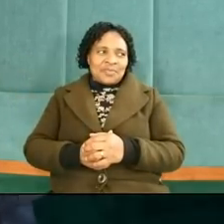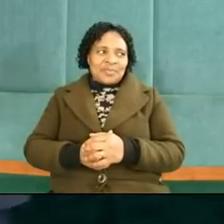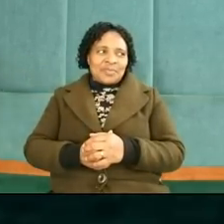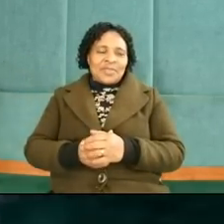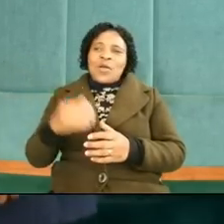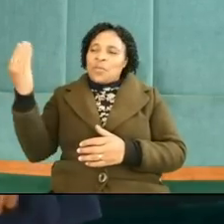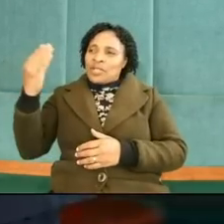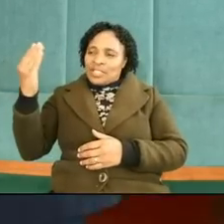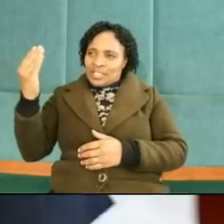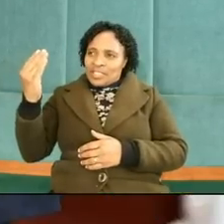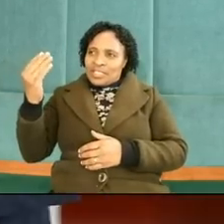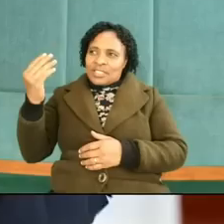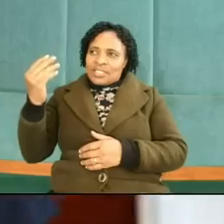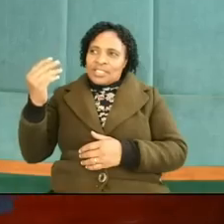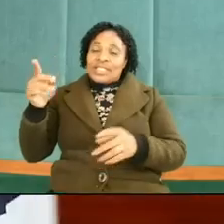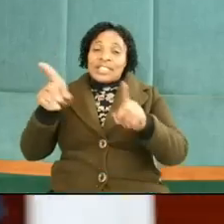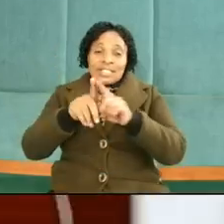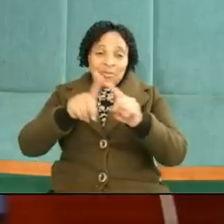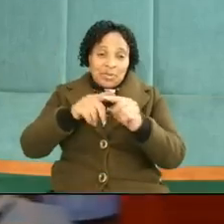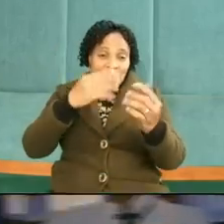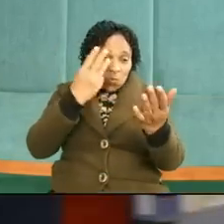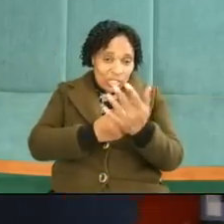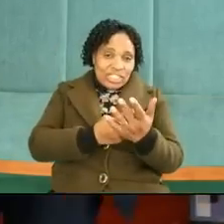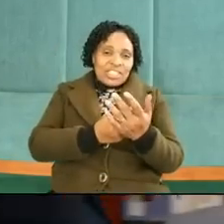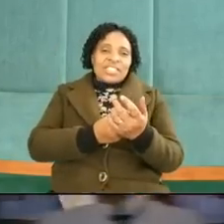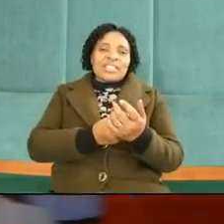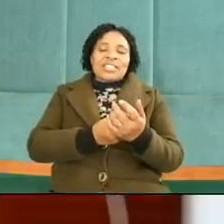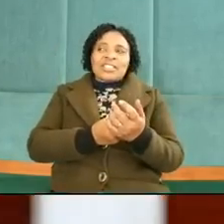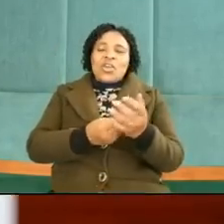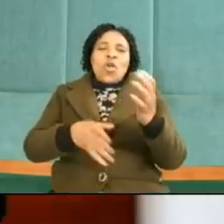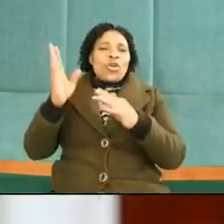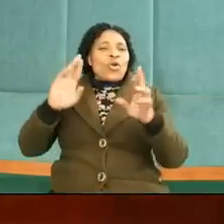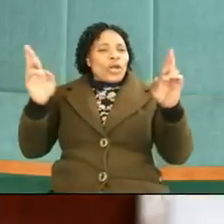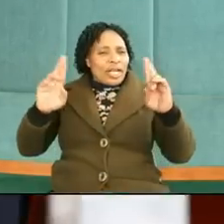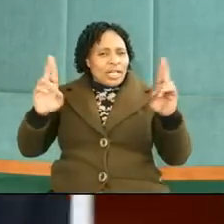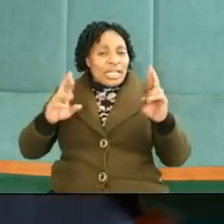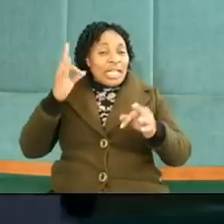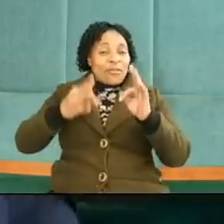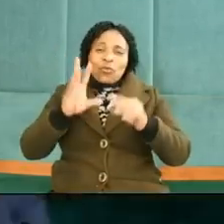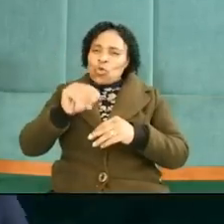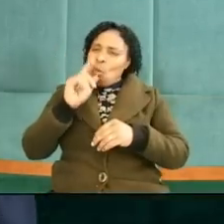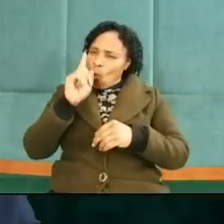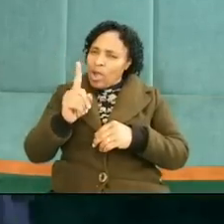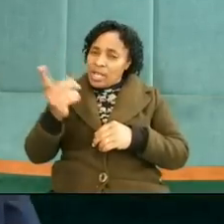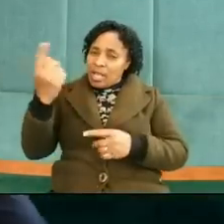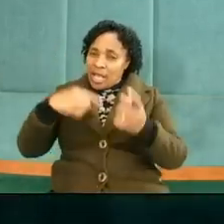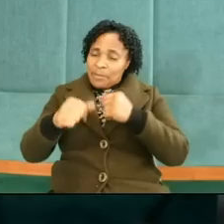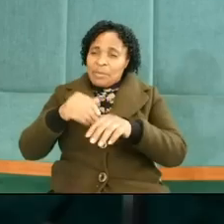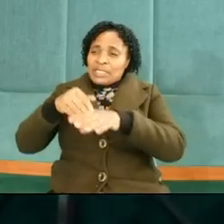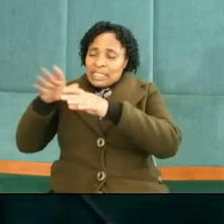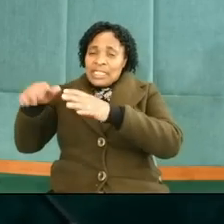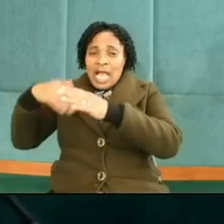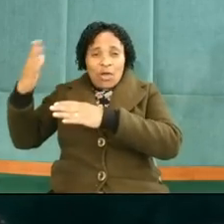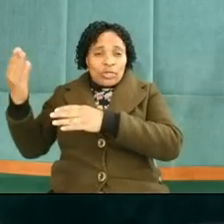Noah's preaching was as a witness. God already knew. Ain't nobody coming, but he still sent the preacher